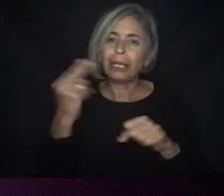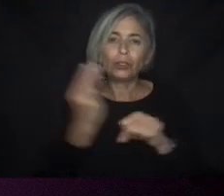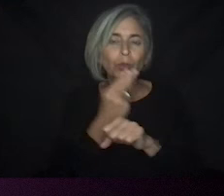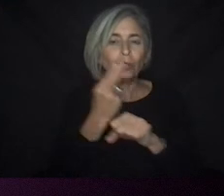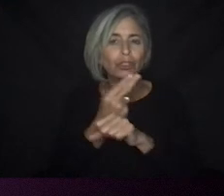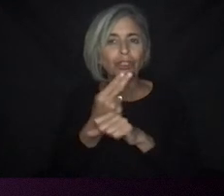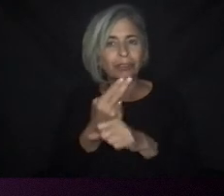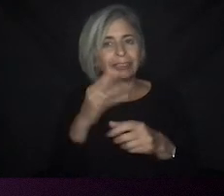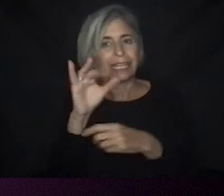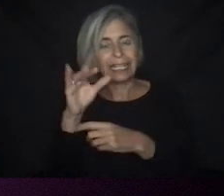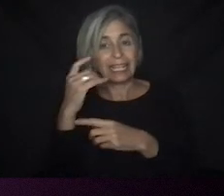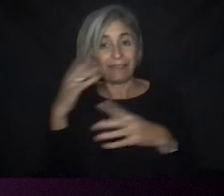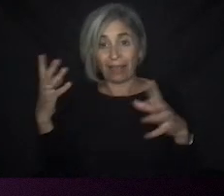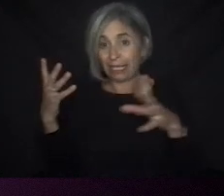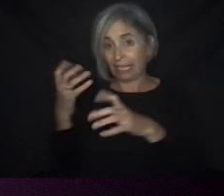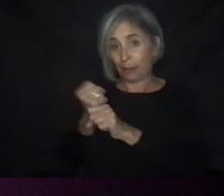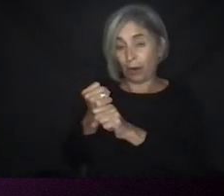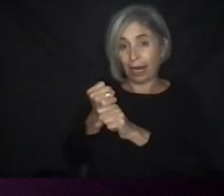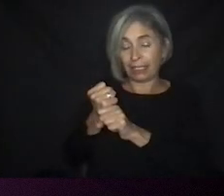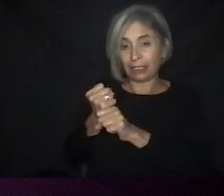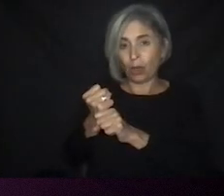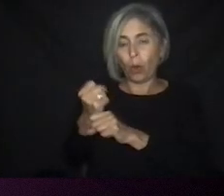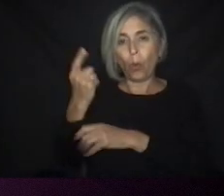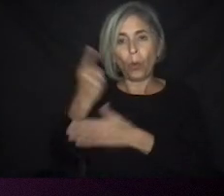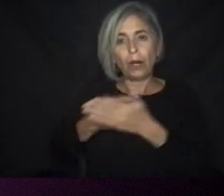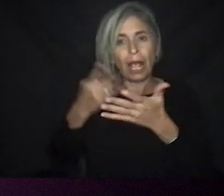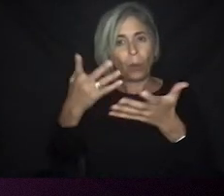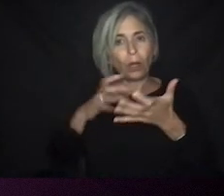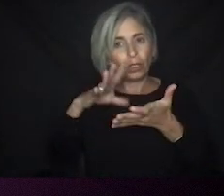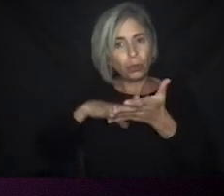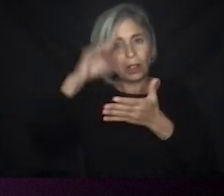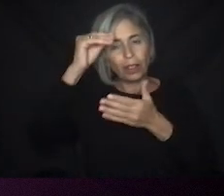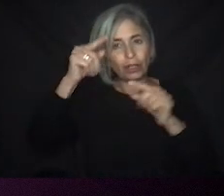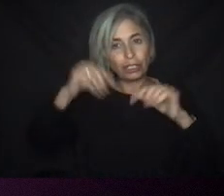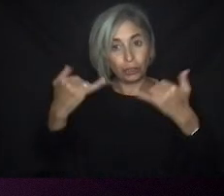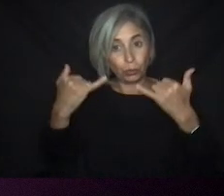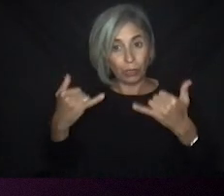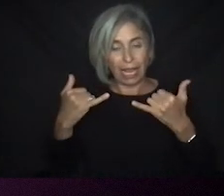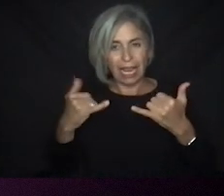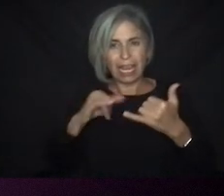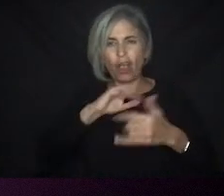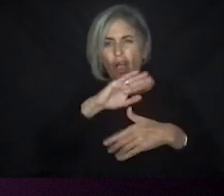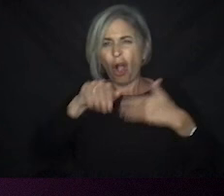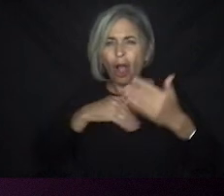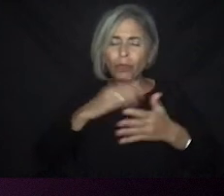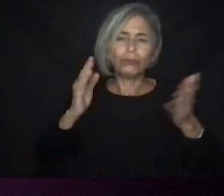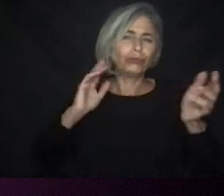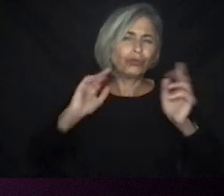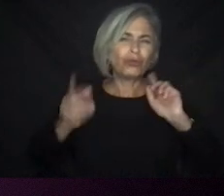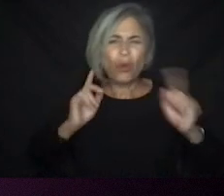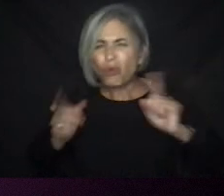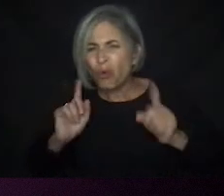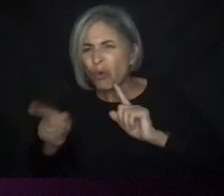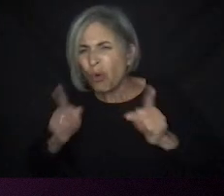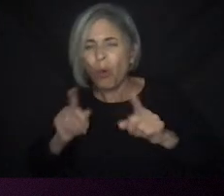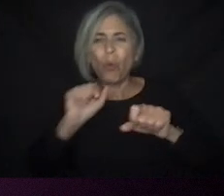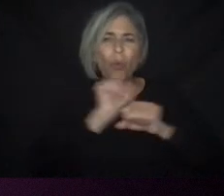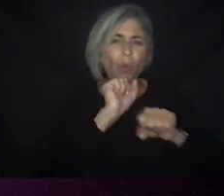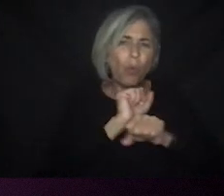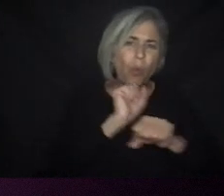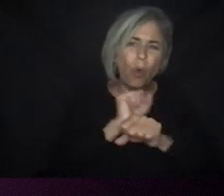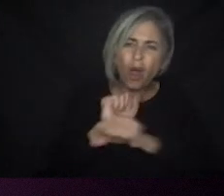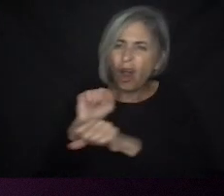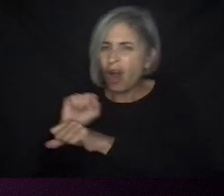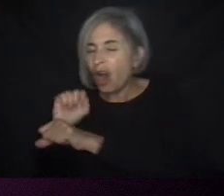So if I were to summarize what I want you to walk out with today, I would say in all the hustle and bustle of work, getting things